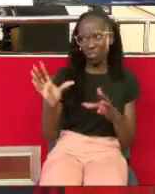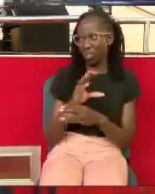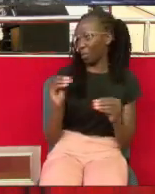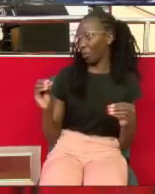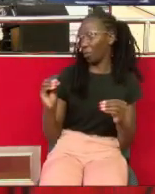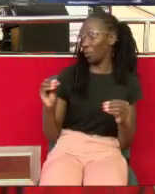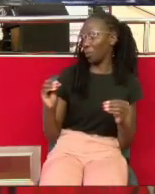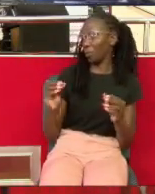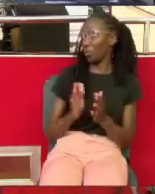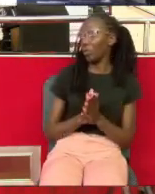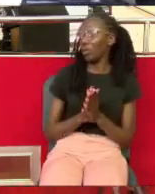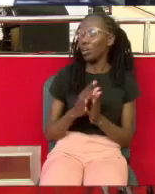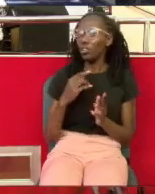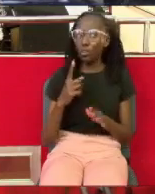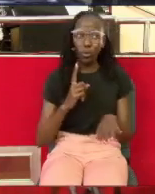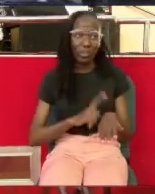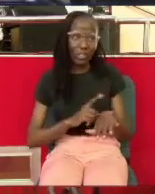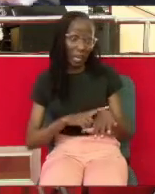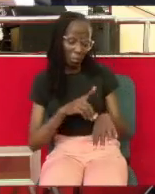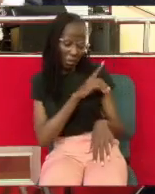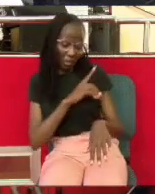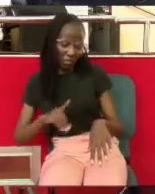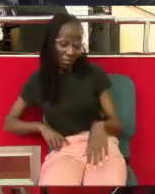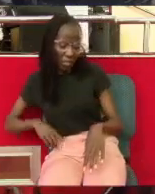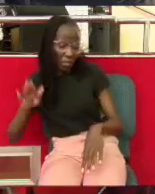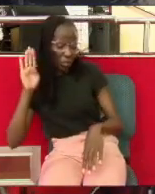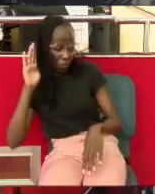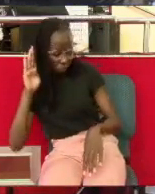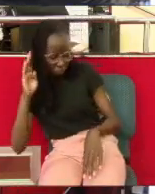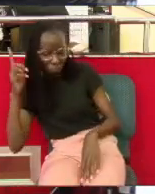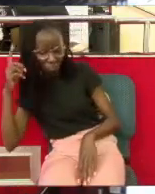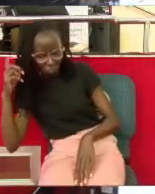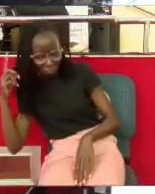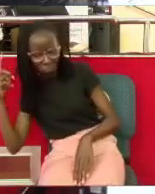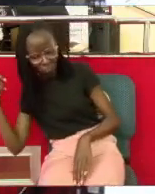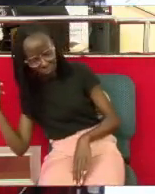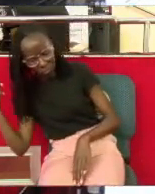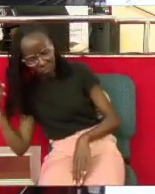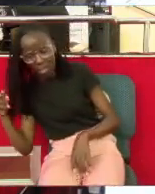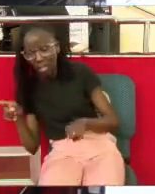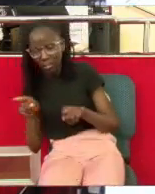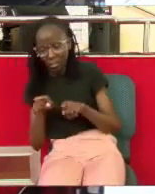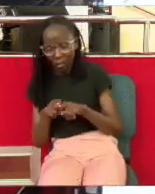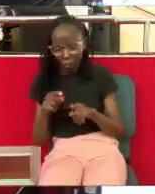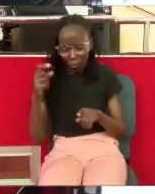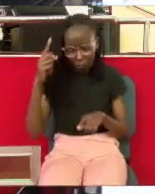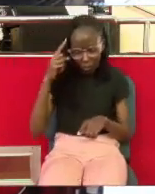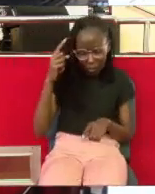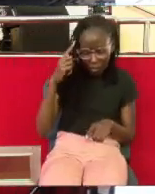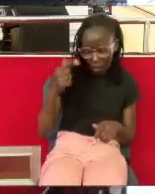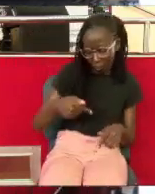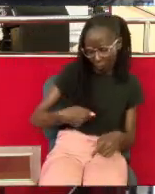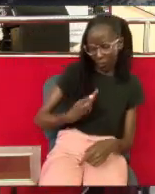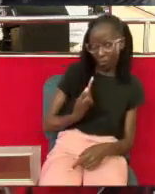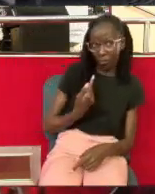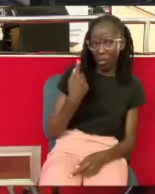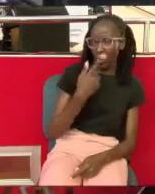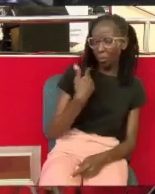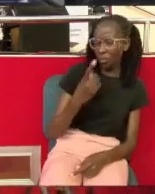And when David thought of that, he started thinking of himself. Who is